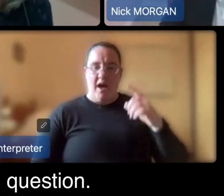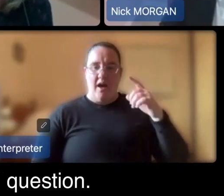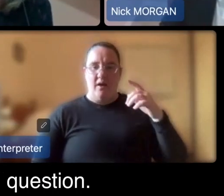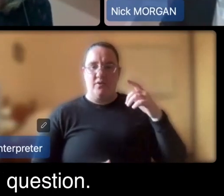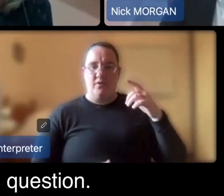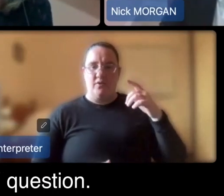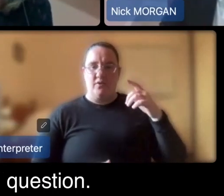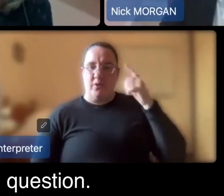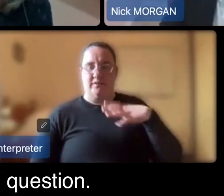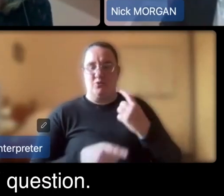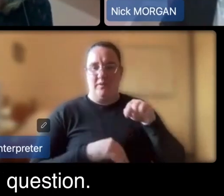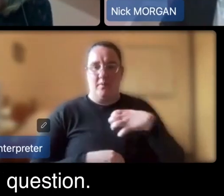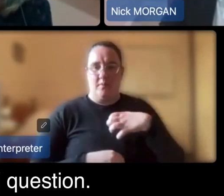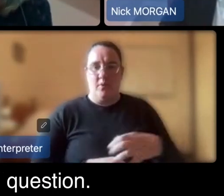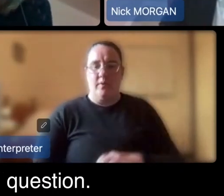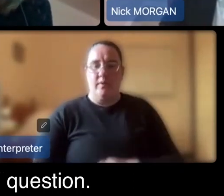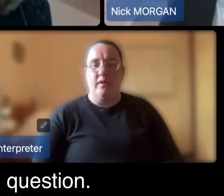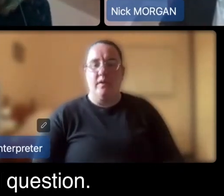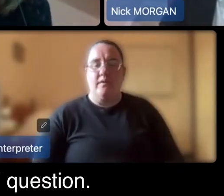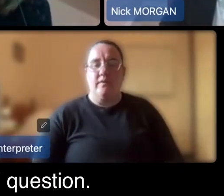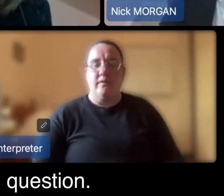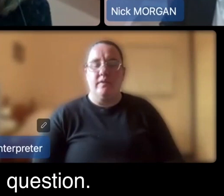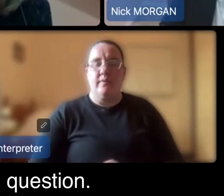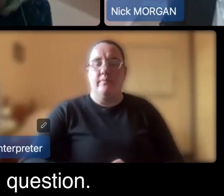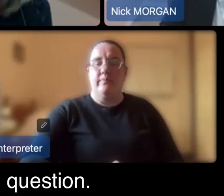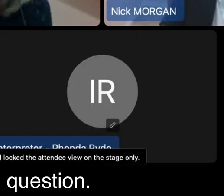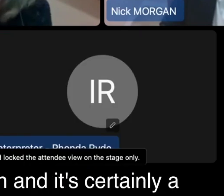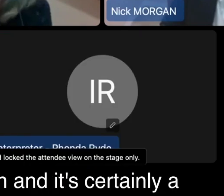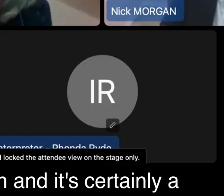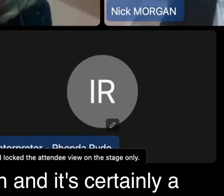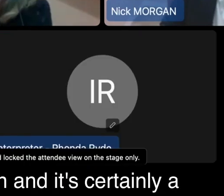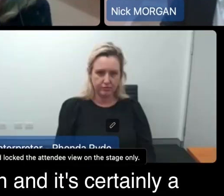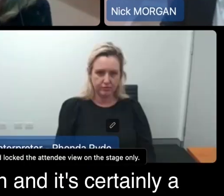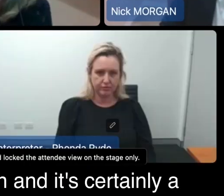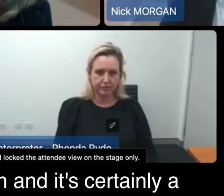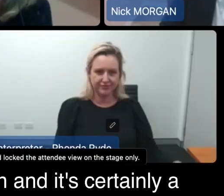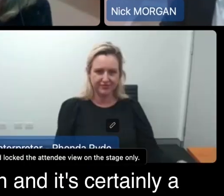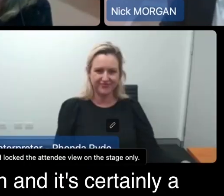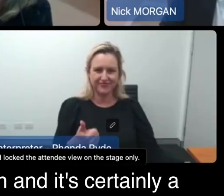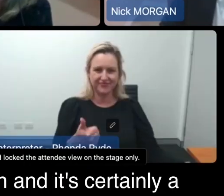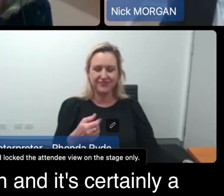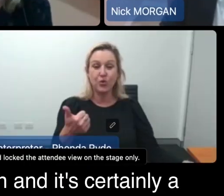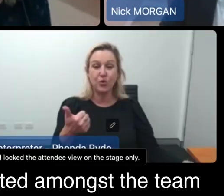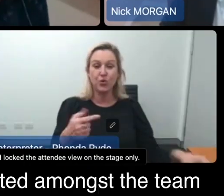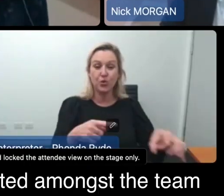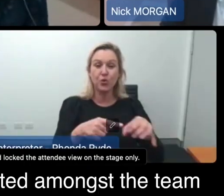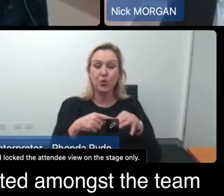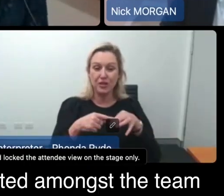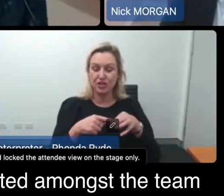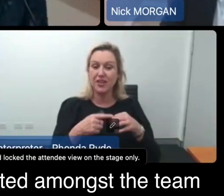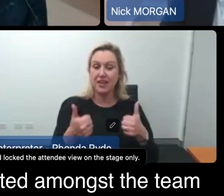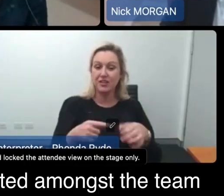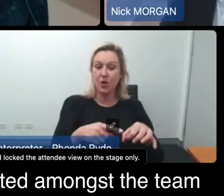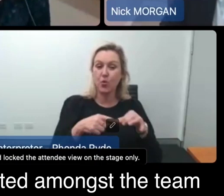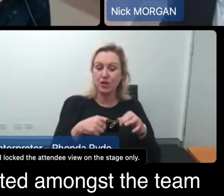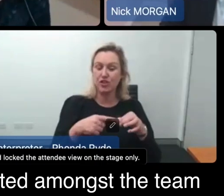it's a very good question. I'll come up. It up. Excellent. Sorry. Right. It's a really good question, and it's certainly a question